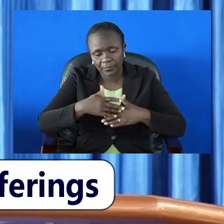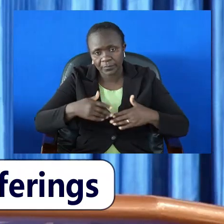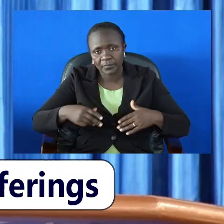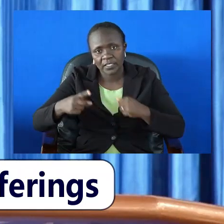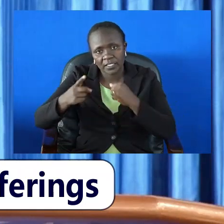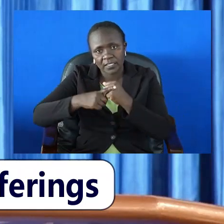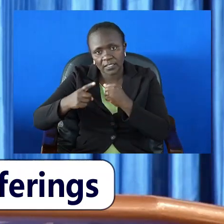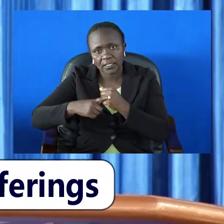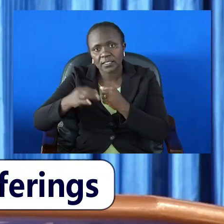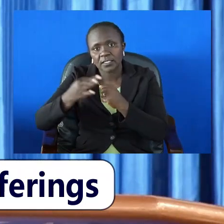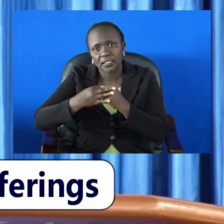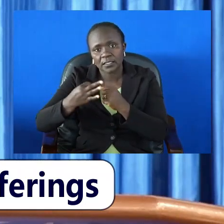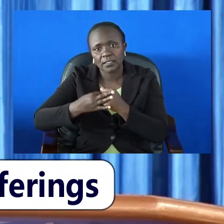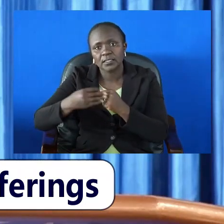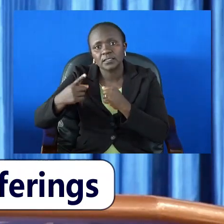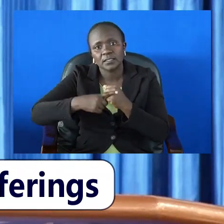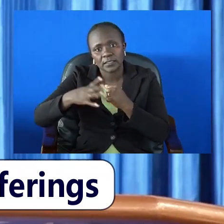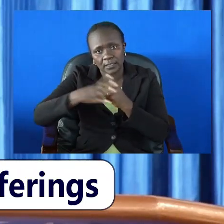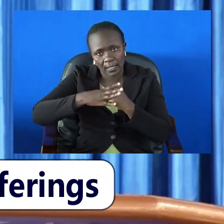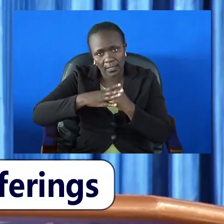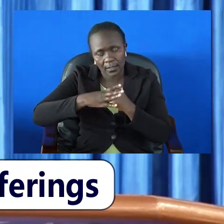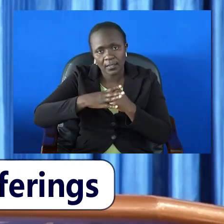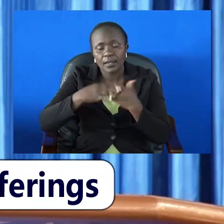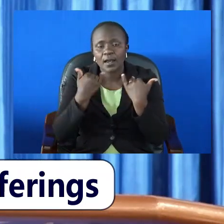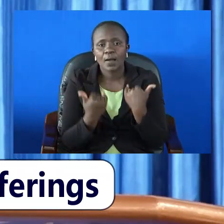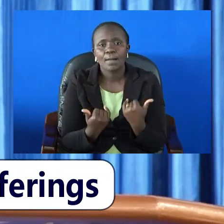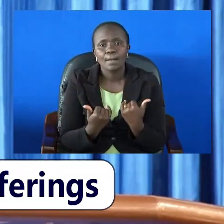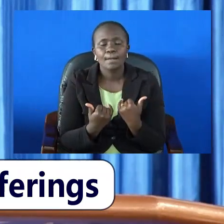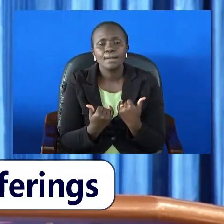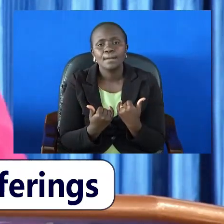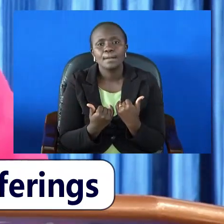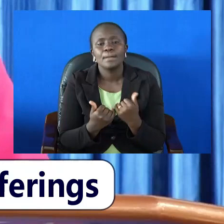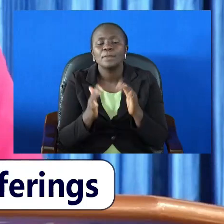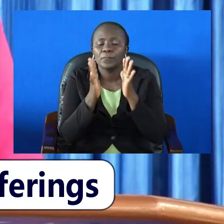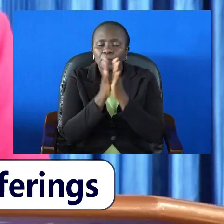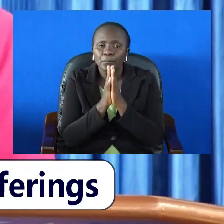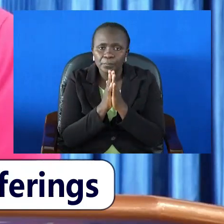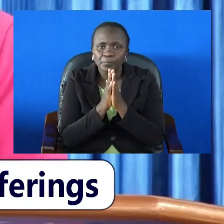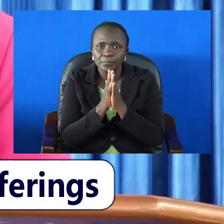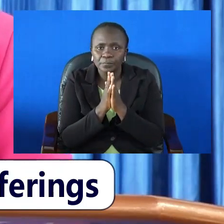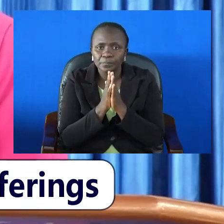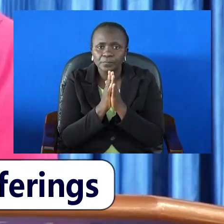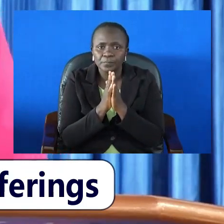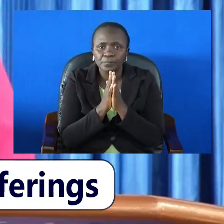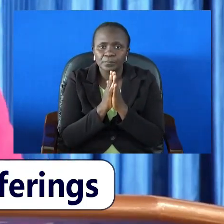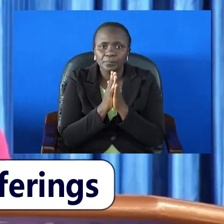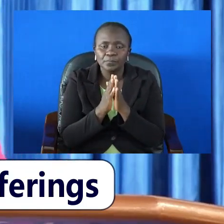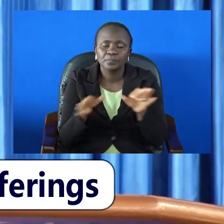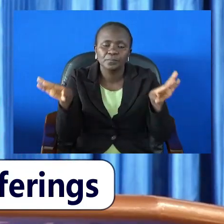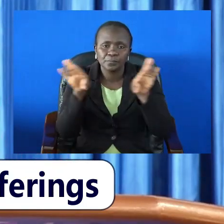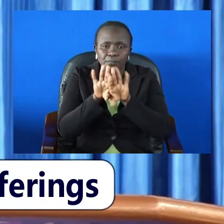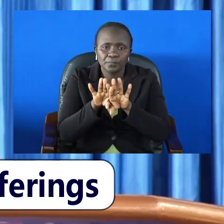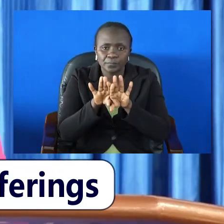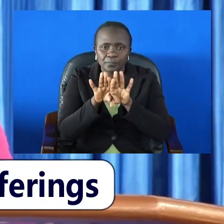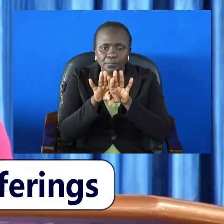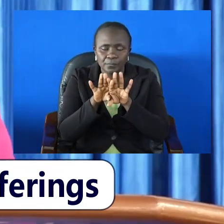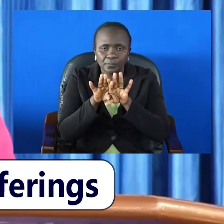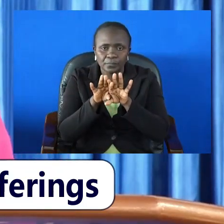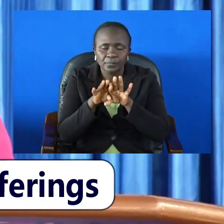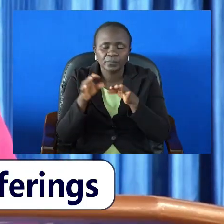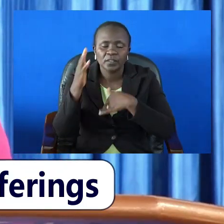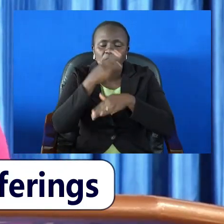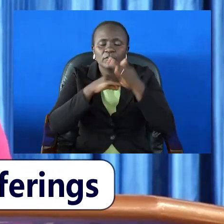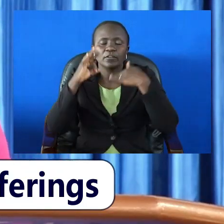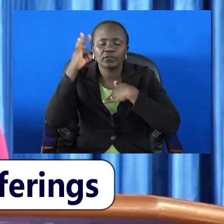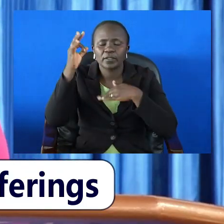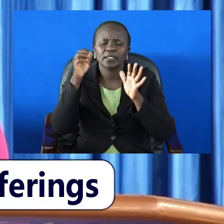is 668869. And now I want us to pray as we close.